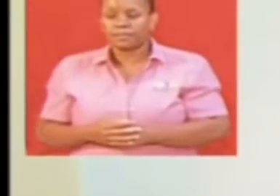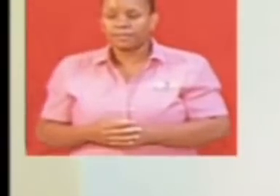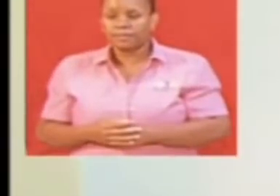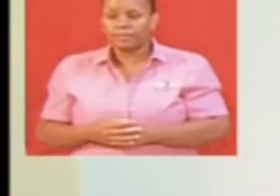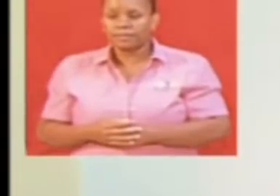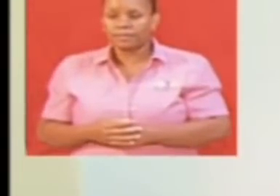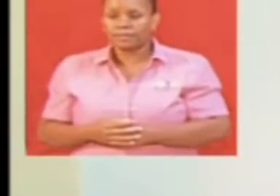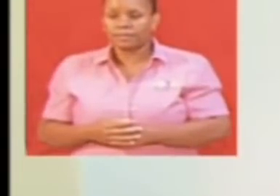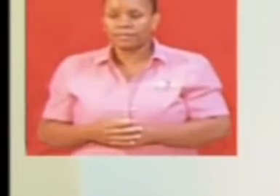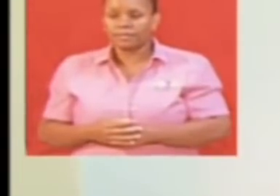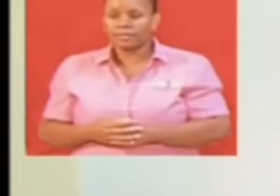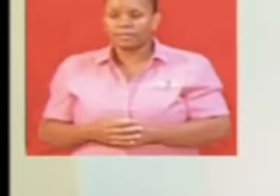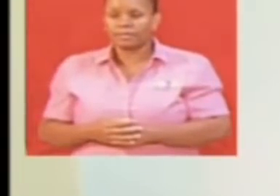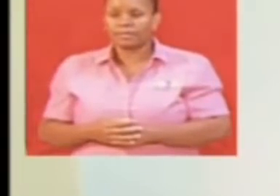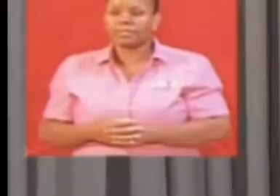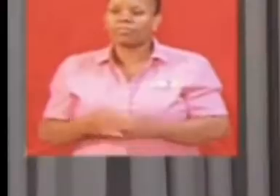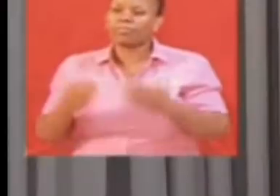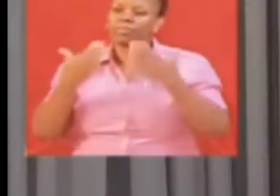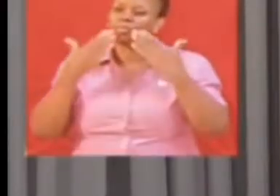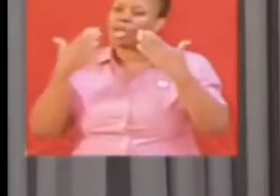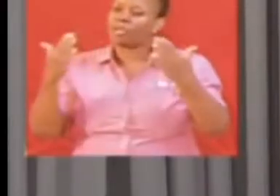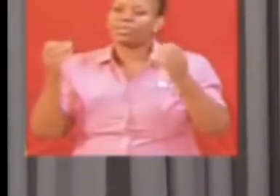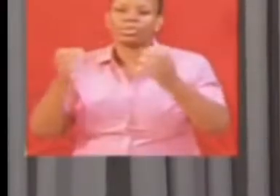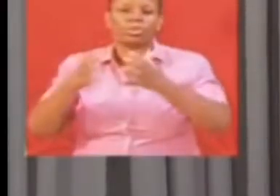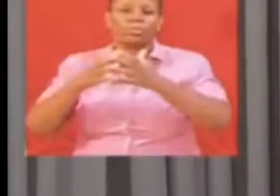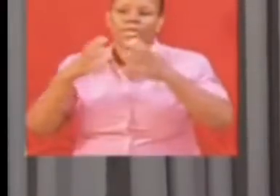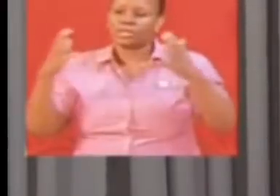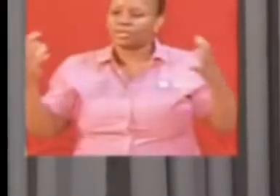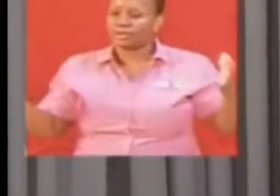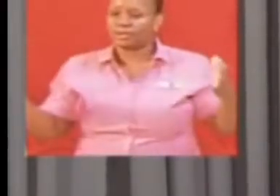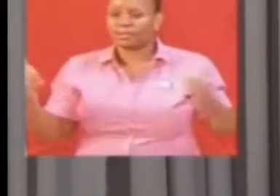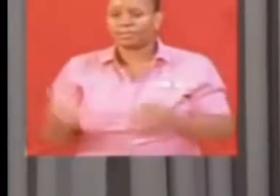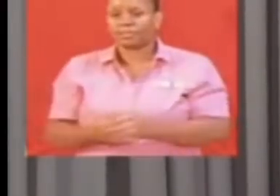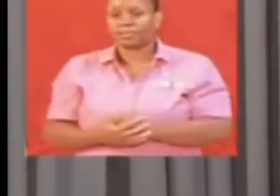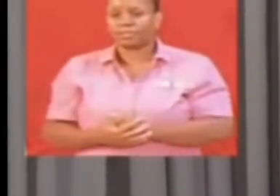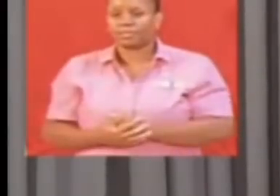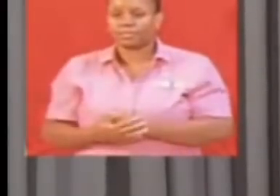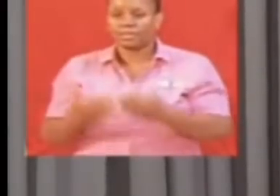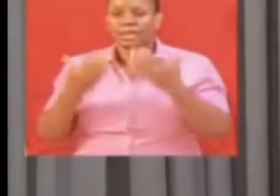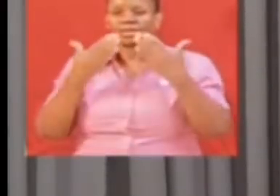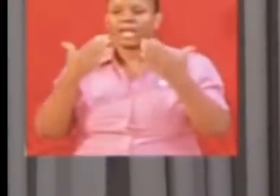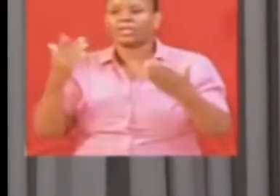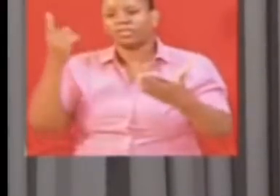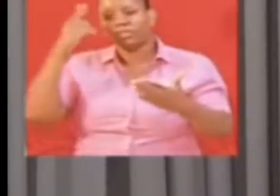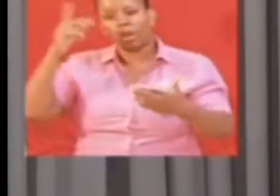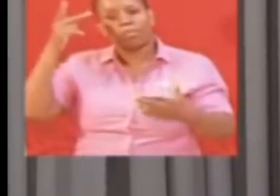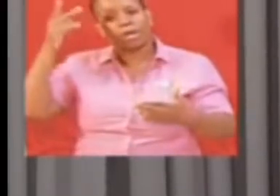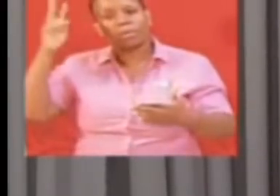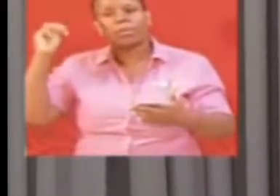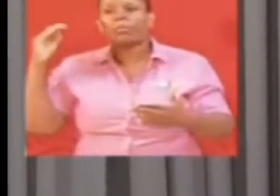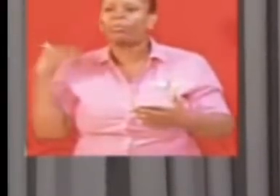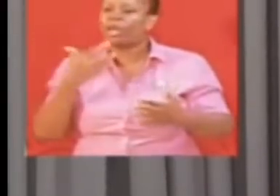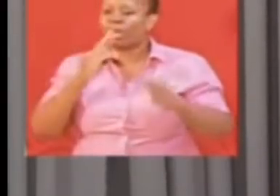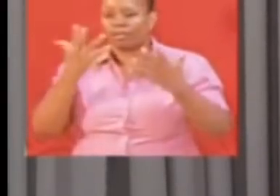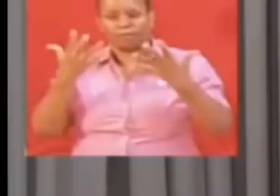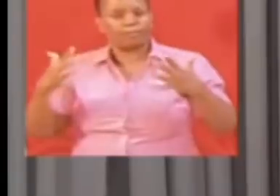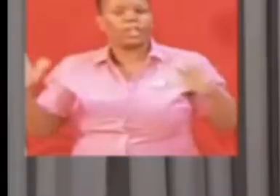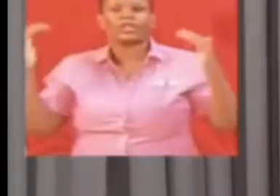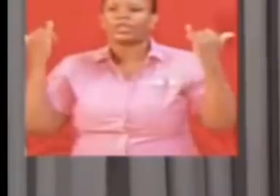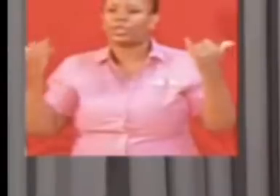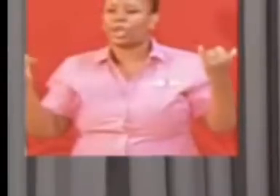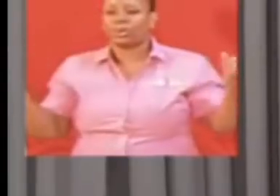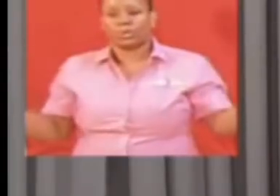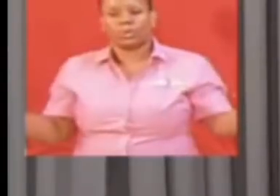Trinidad. Thank you very much. Thank you very much, Prime Minister. We have come to the end of today's media